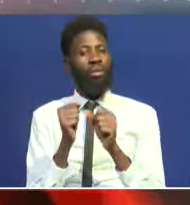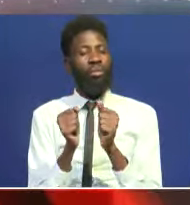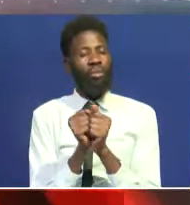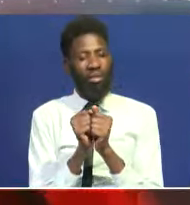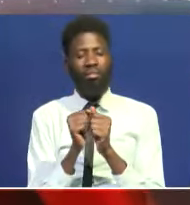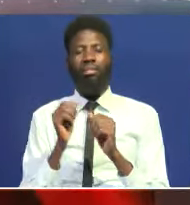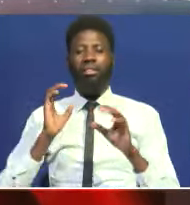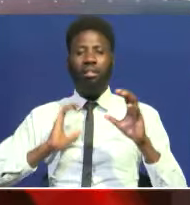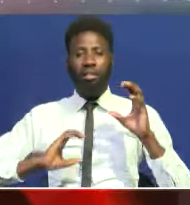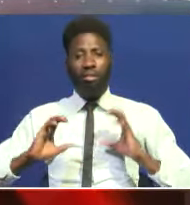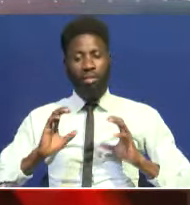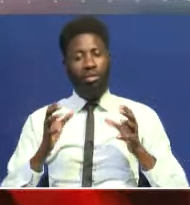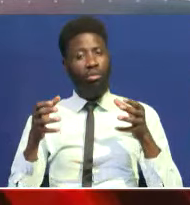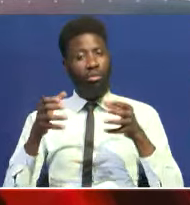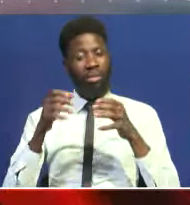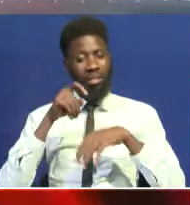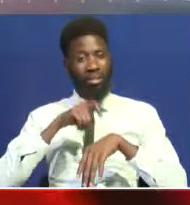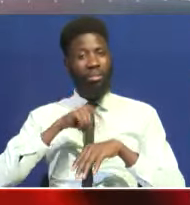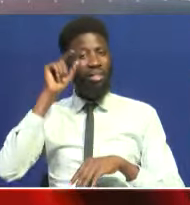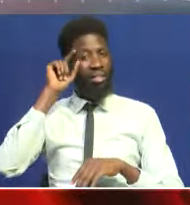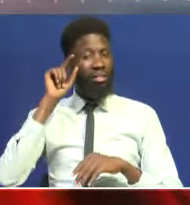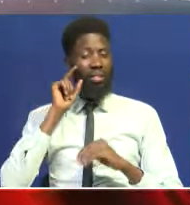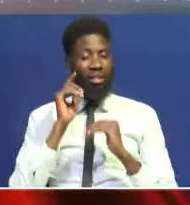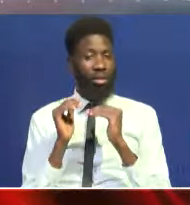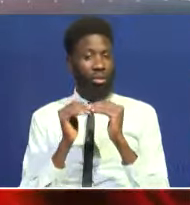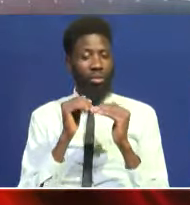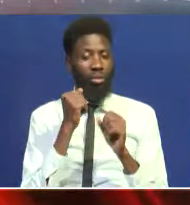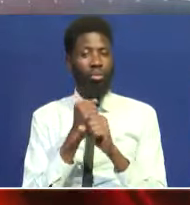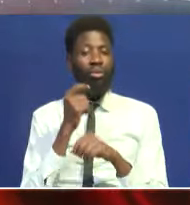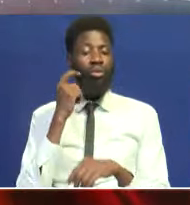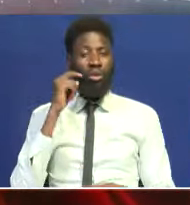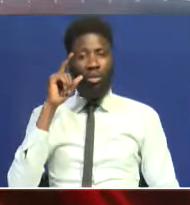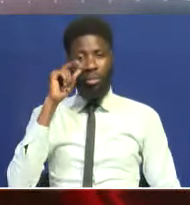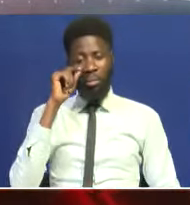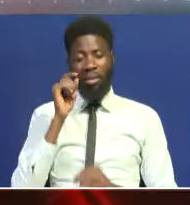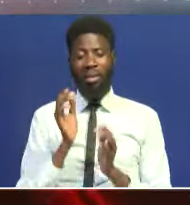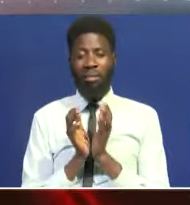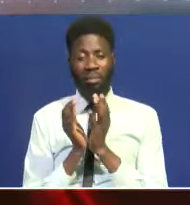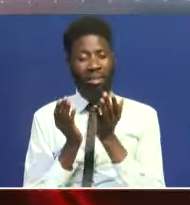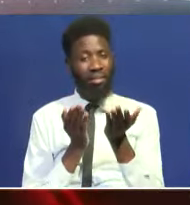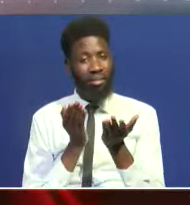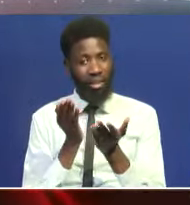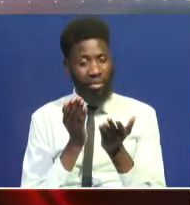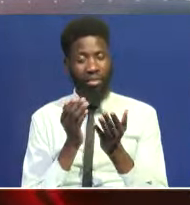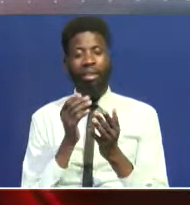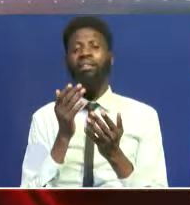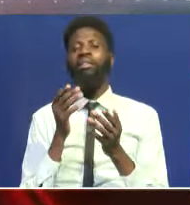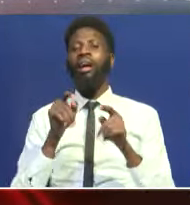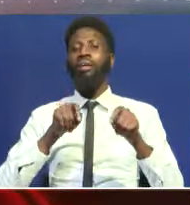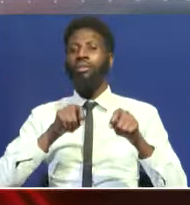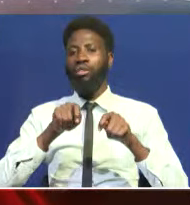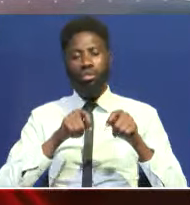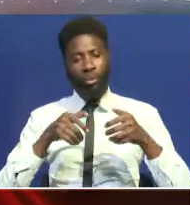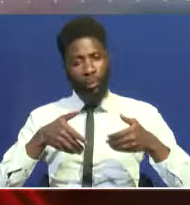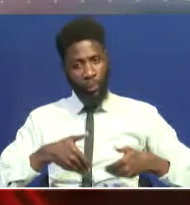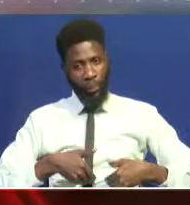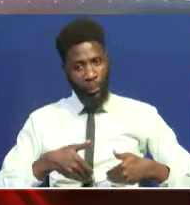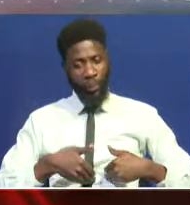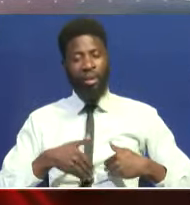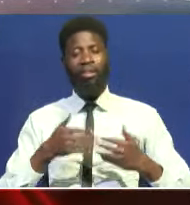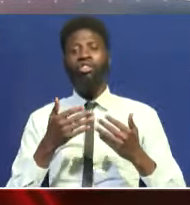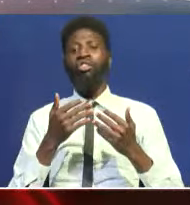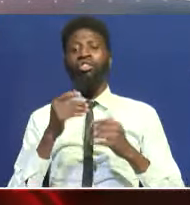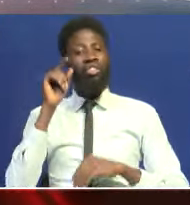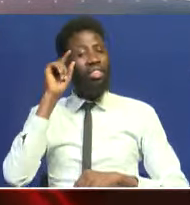gender equality workshop in Mombasa, public service, administration, youth, gender, social services and